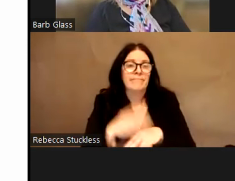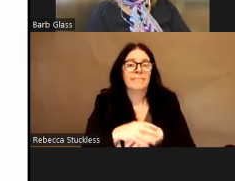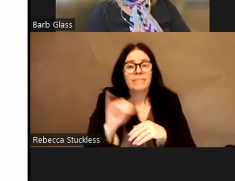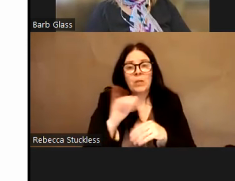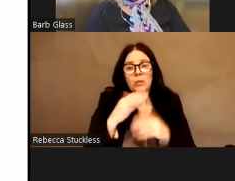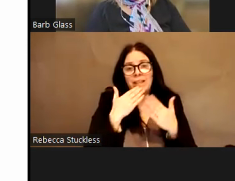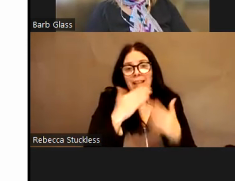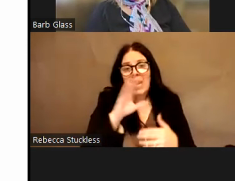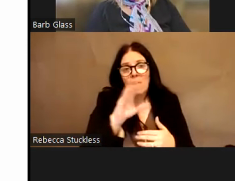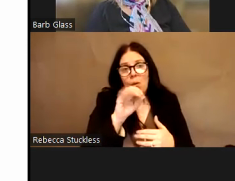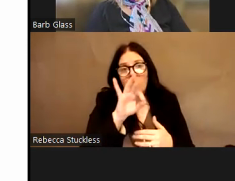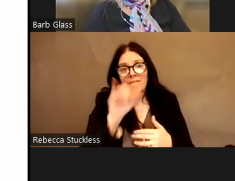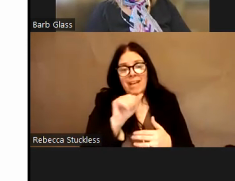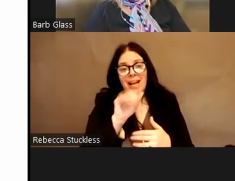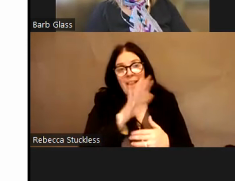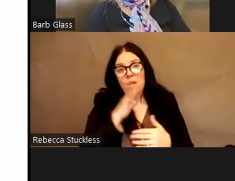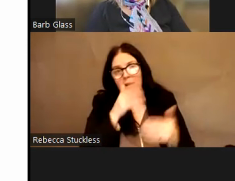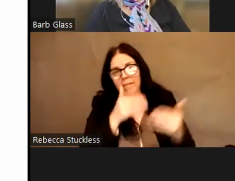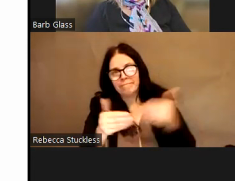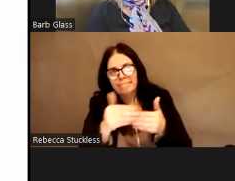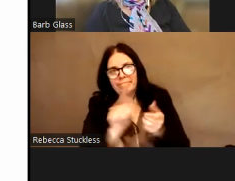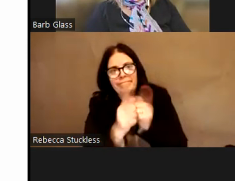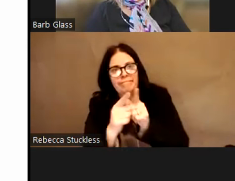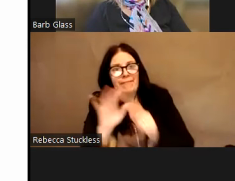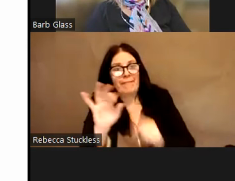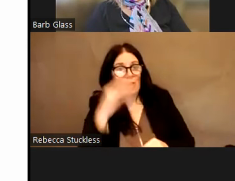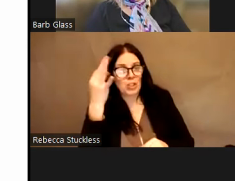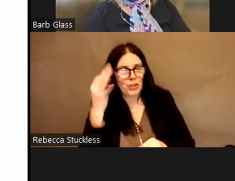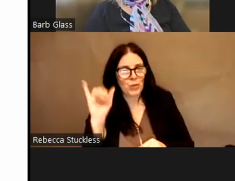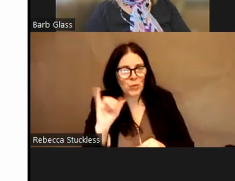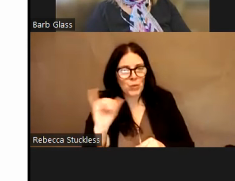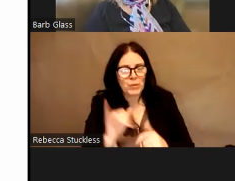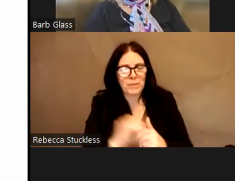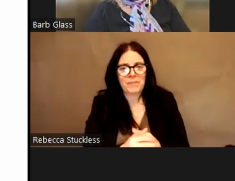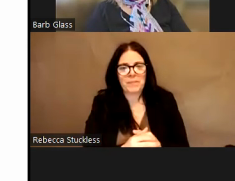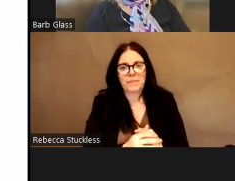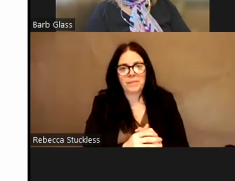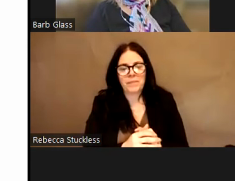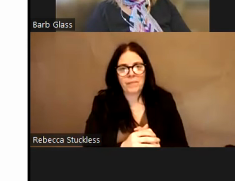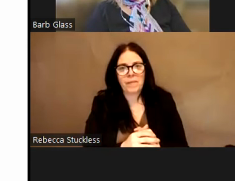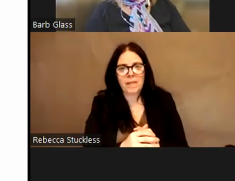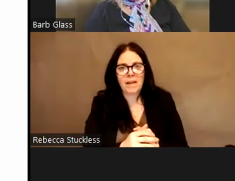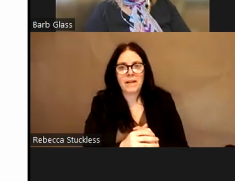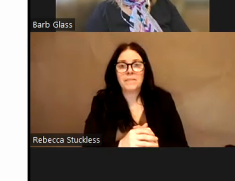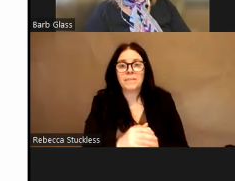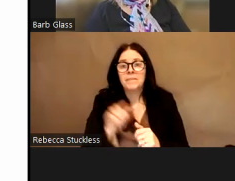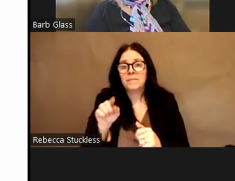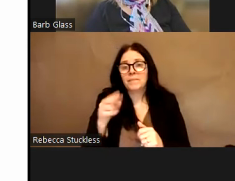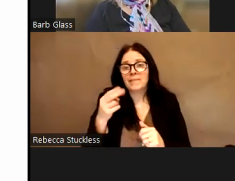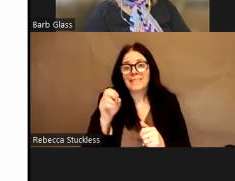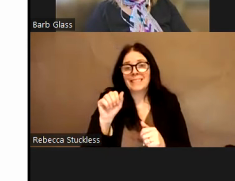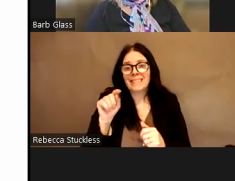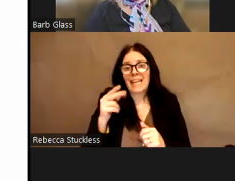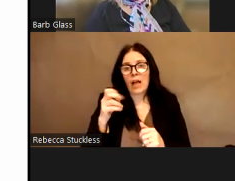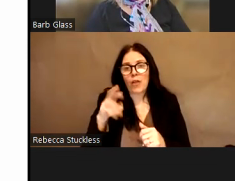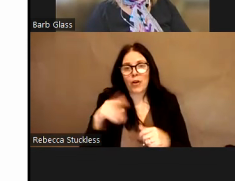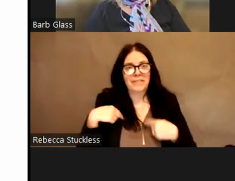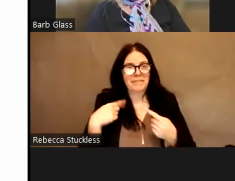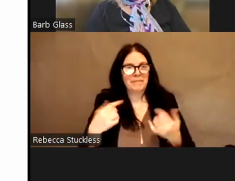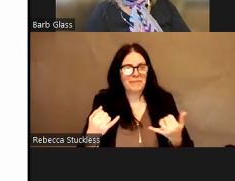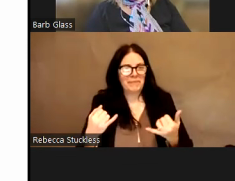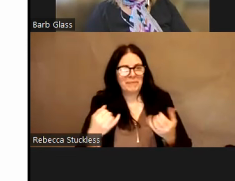their work upcoming in providing the French translation. And to Heather for acting as moderator and